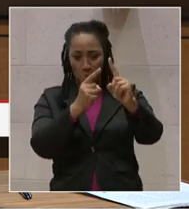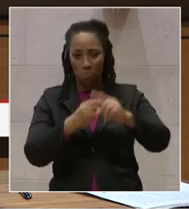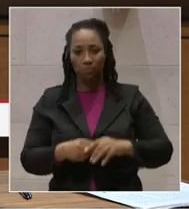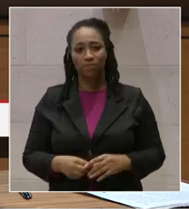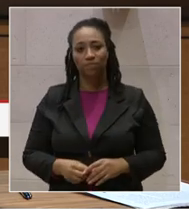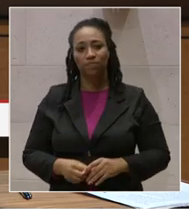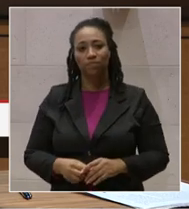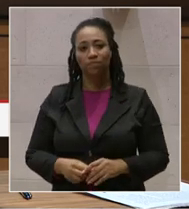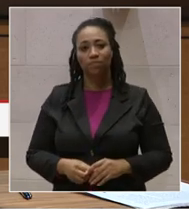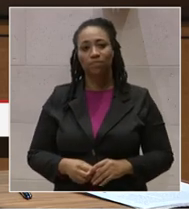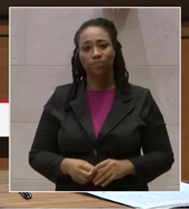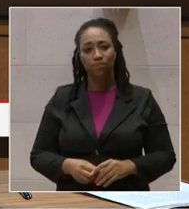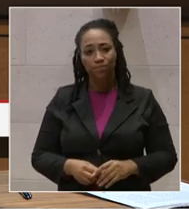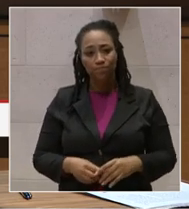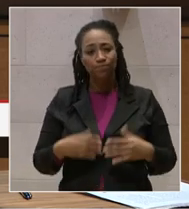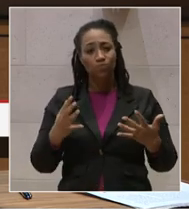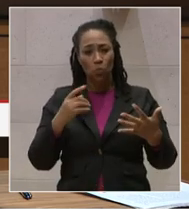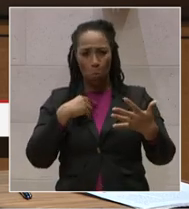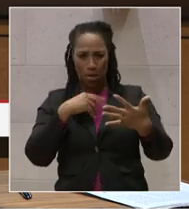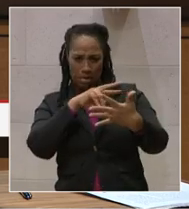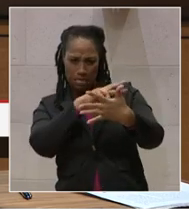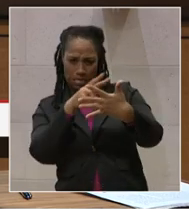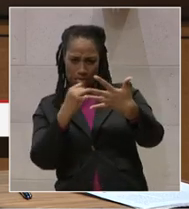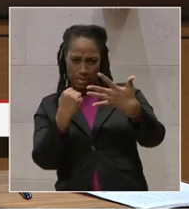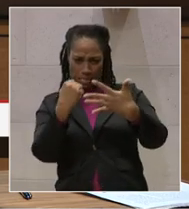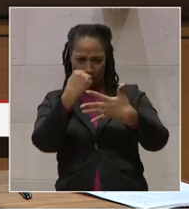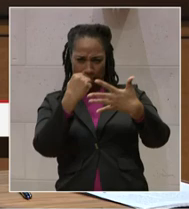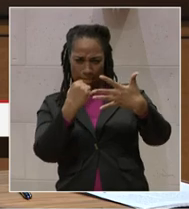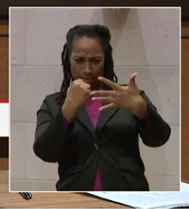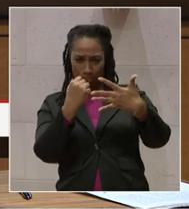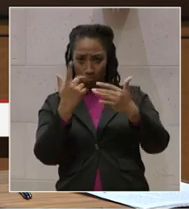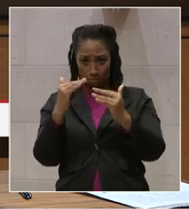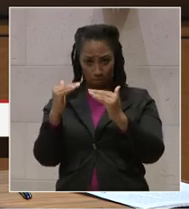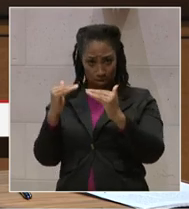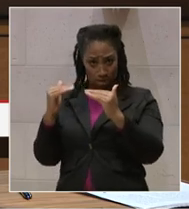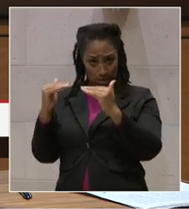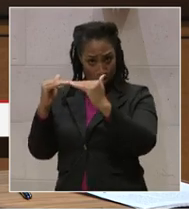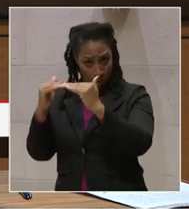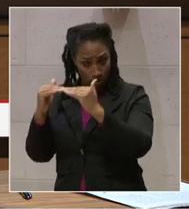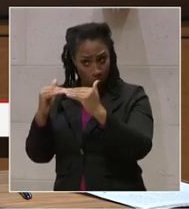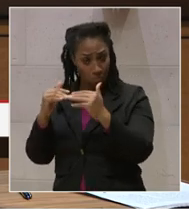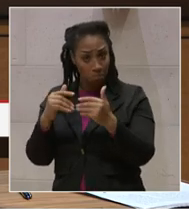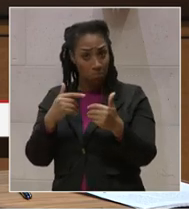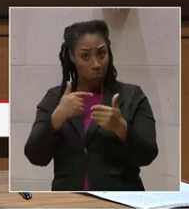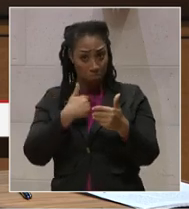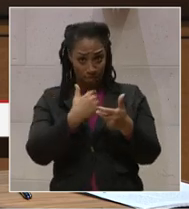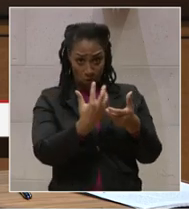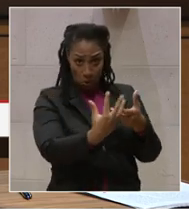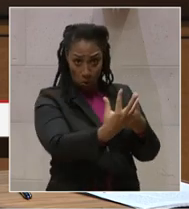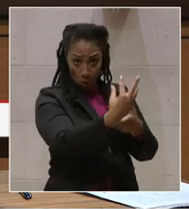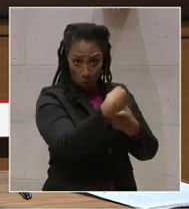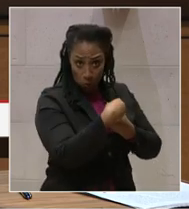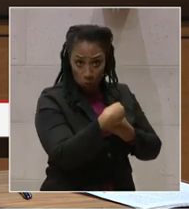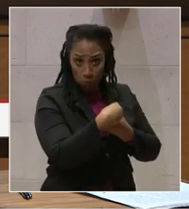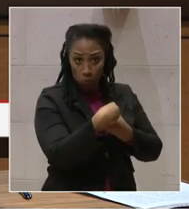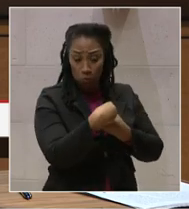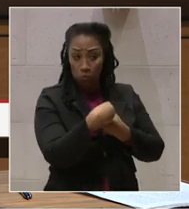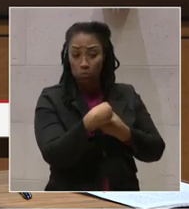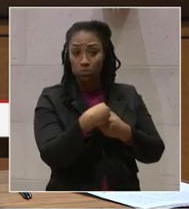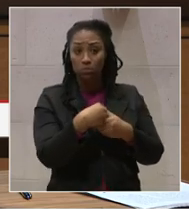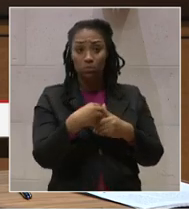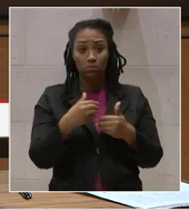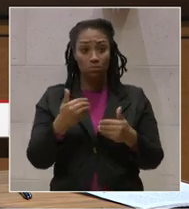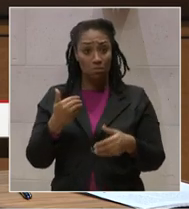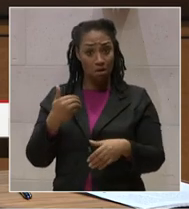our values, such as permanent supportive housing, targeted housing opportunity areas and neighborhoods, as well